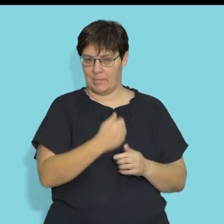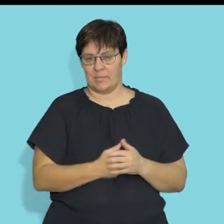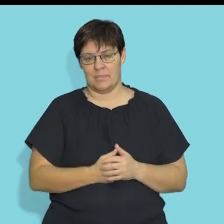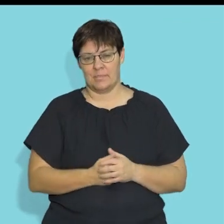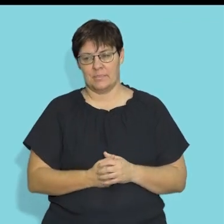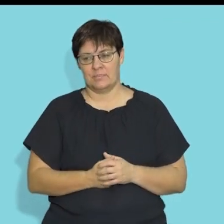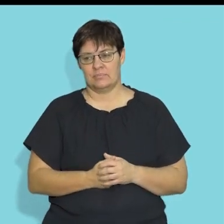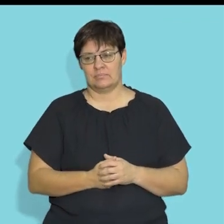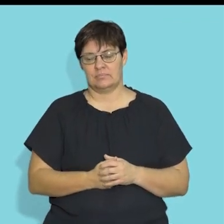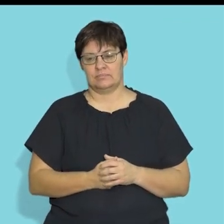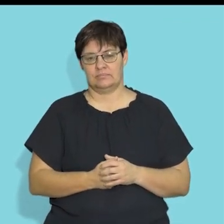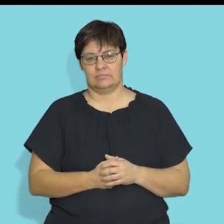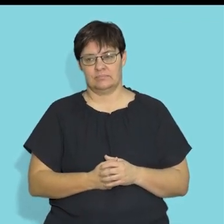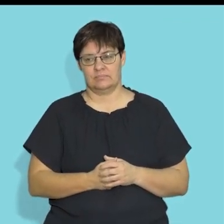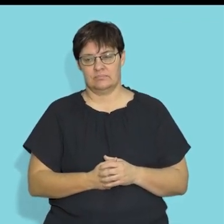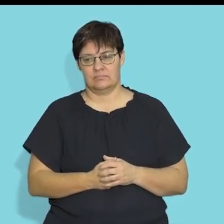reactants.